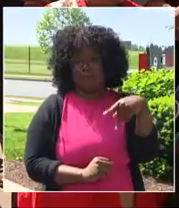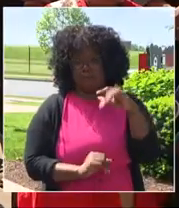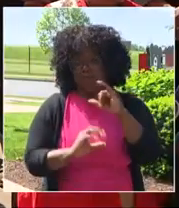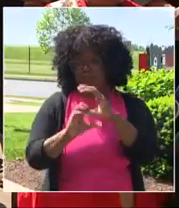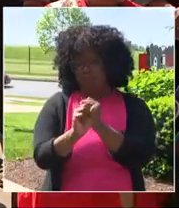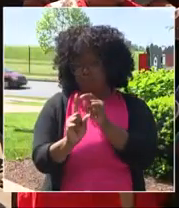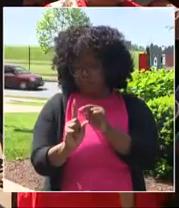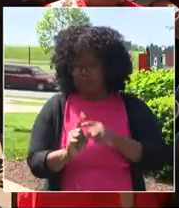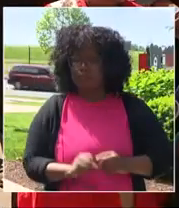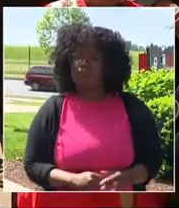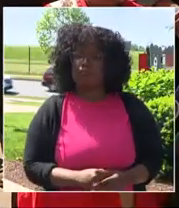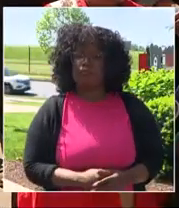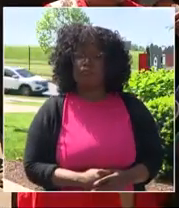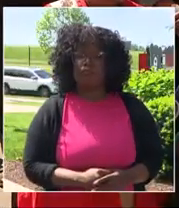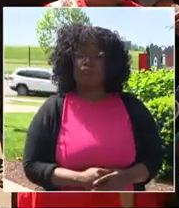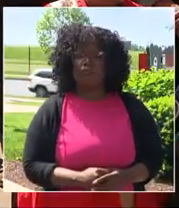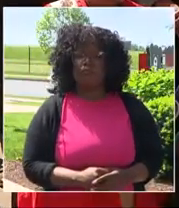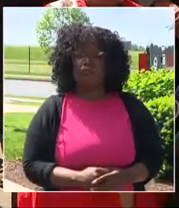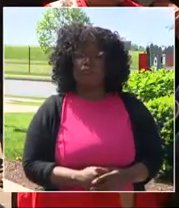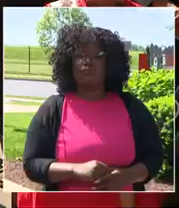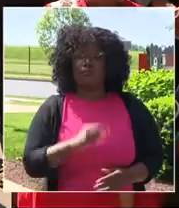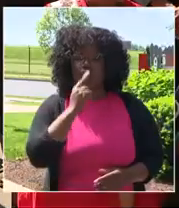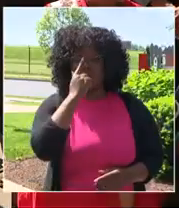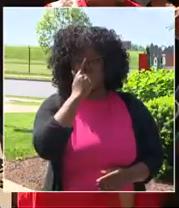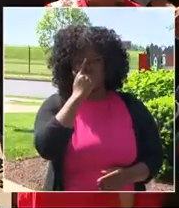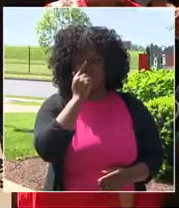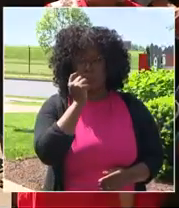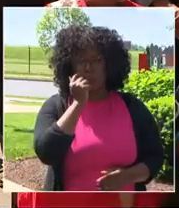Reducing D.C.'s